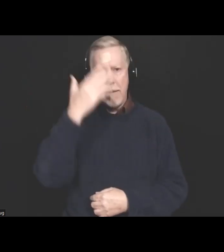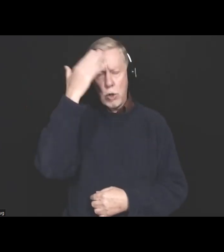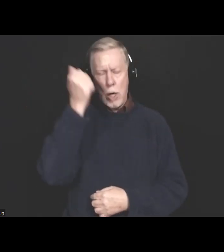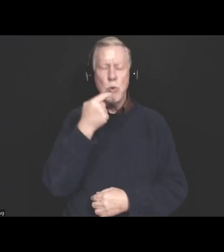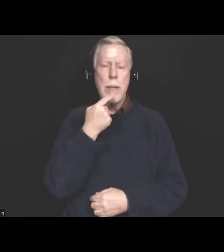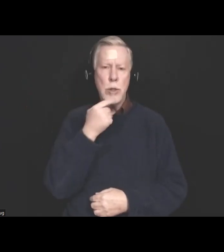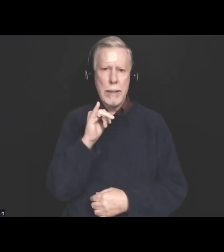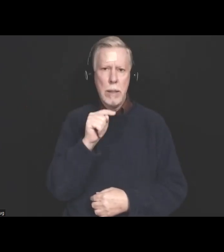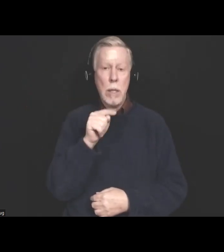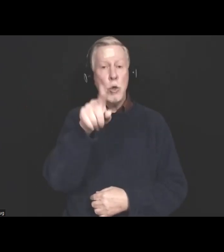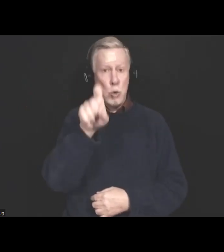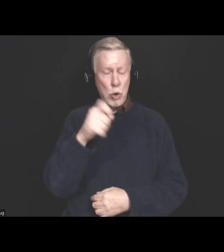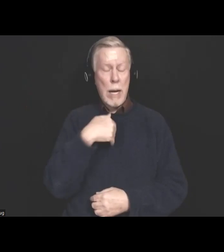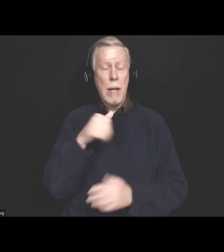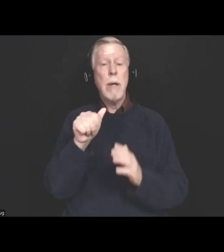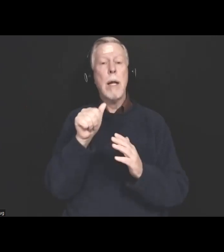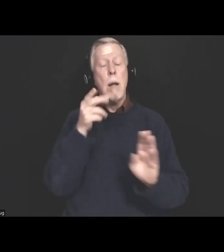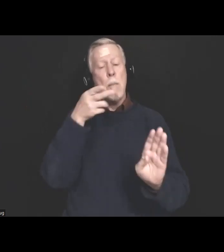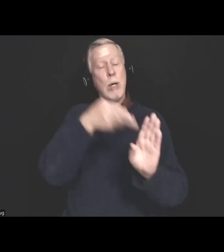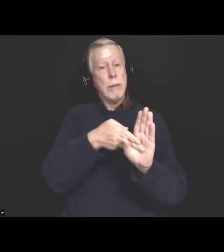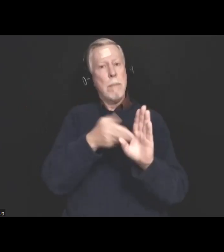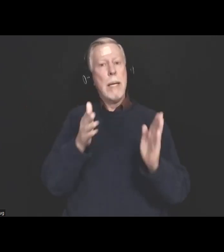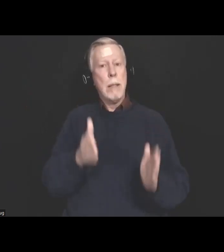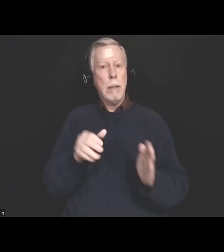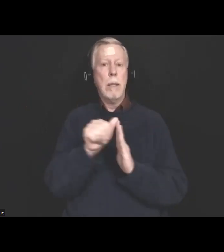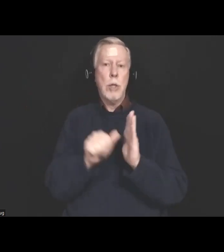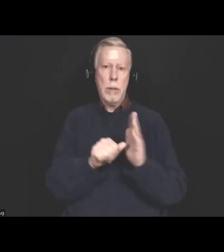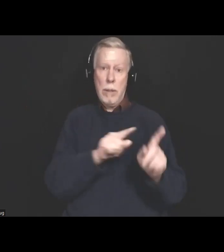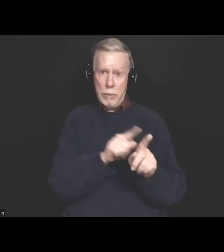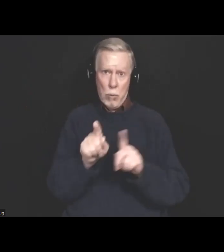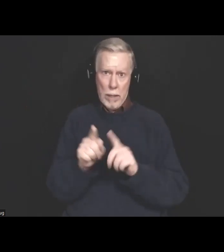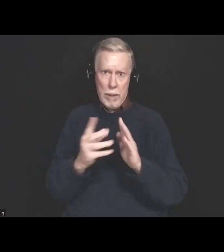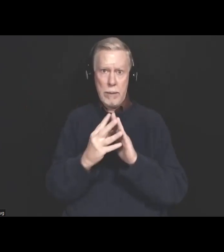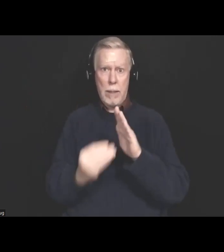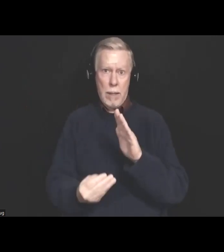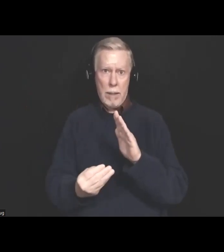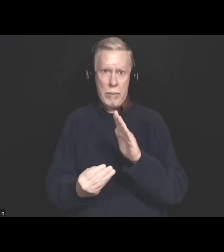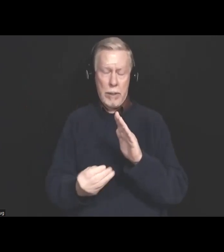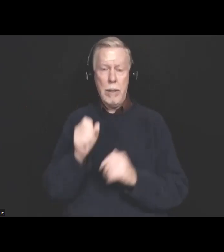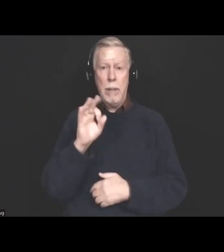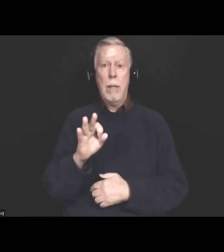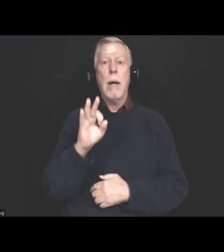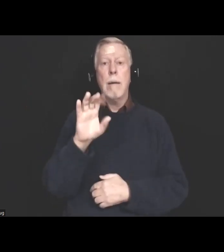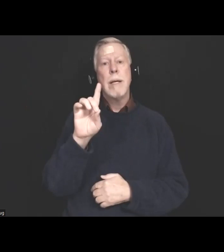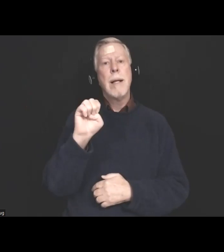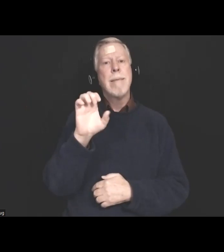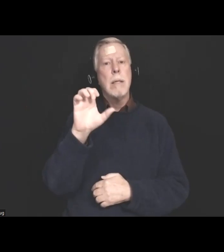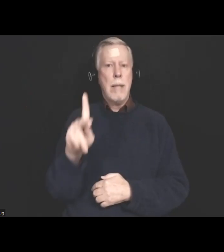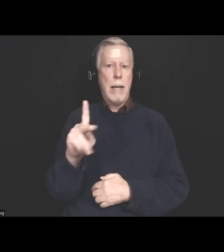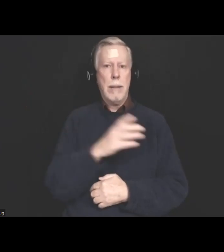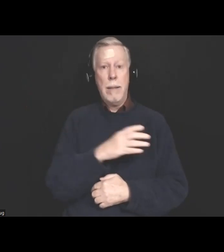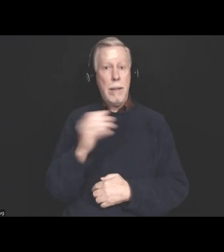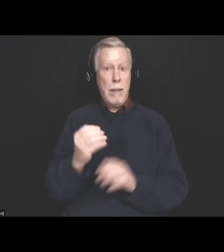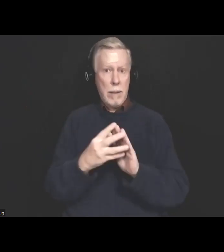a participant agenda as well as a copy of the deck and a copy of